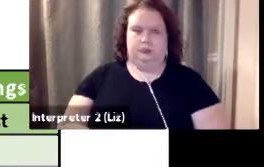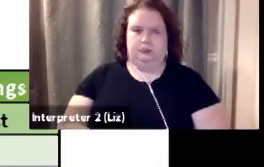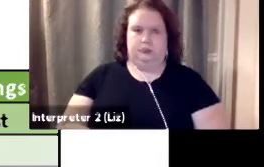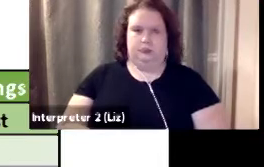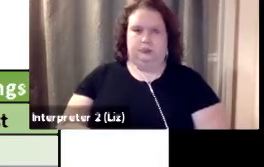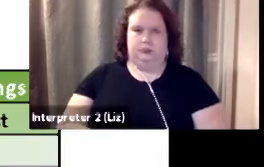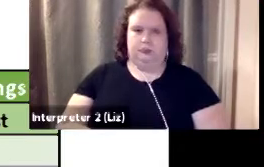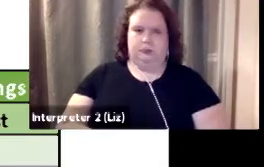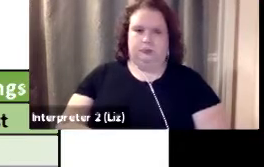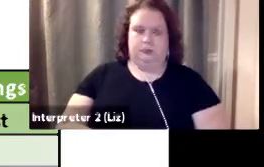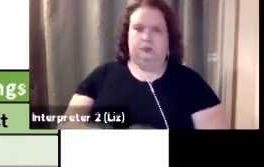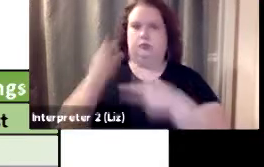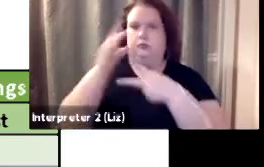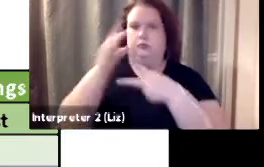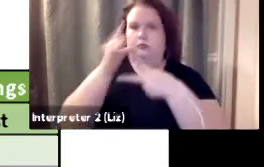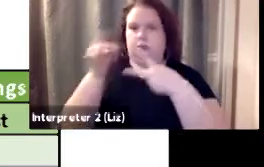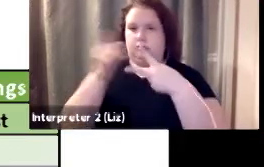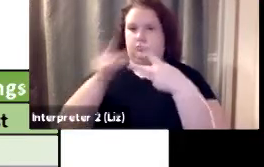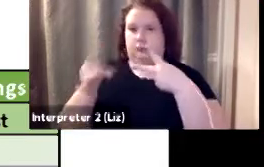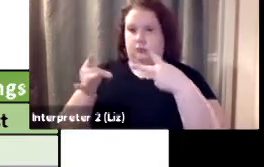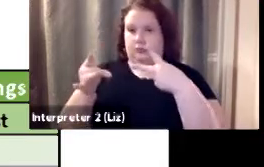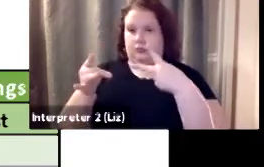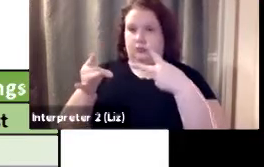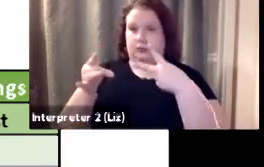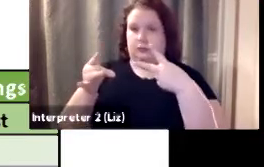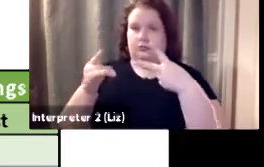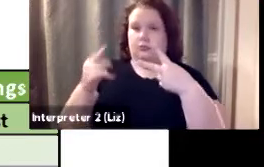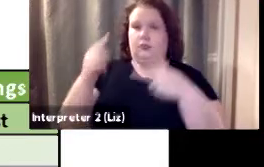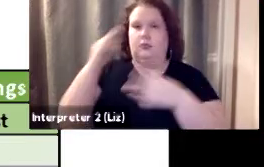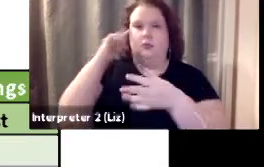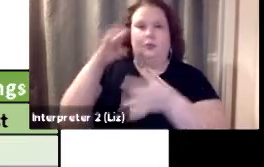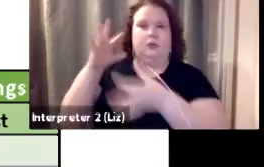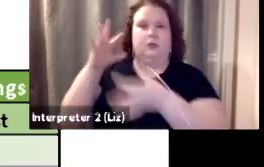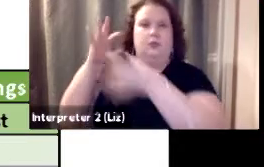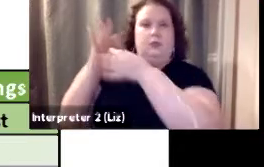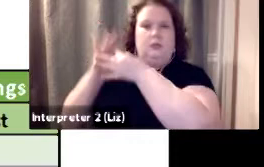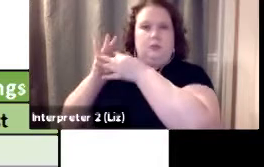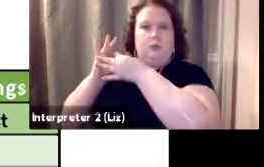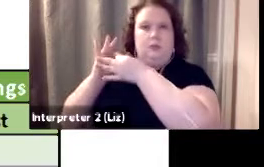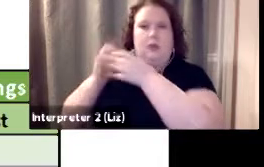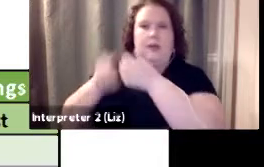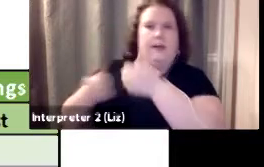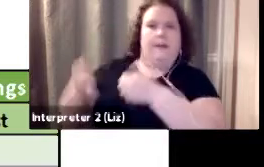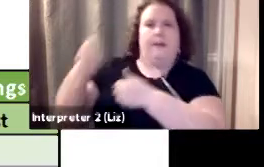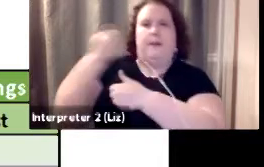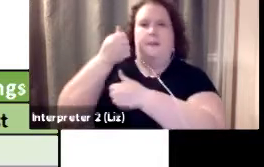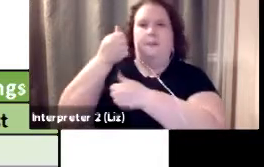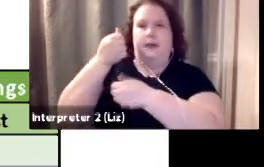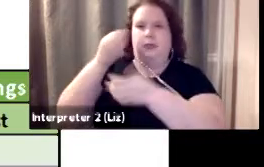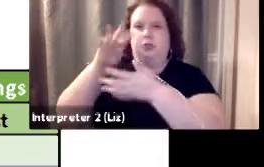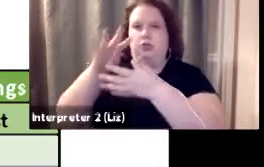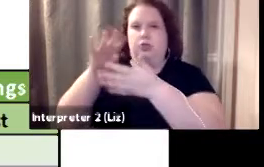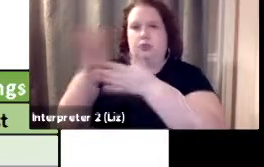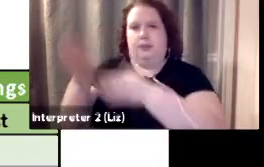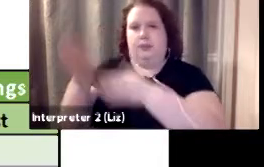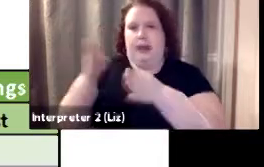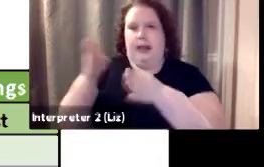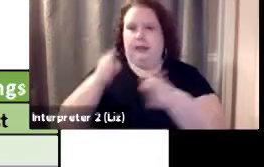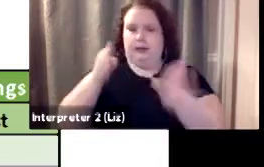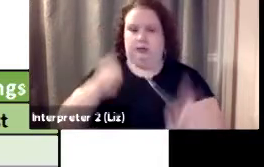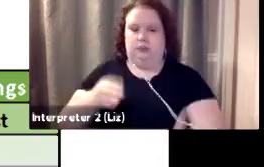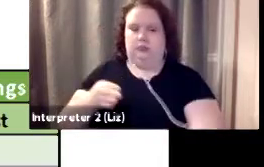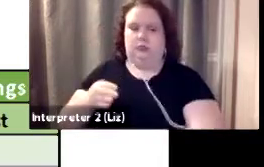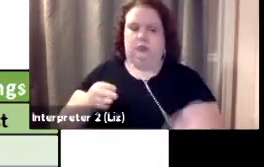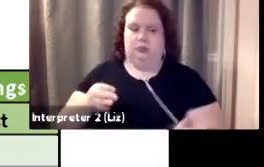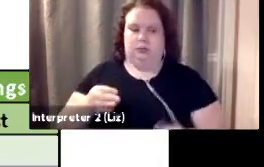think back to that facility master plan and how we move forward. And we want to do that by really looking at what are the goals, uh,